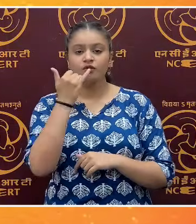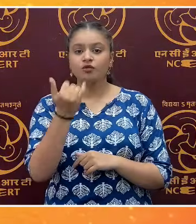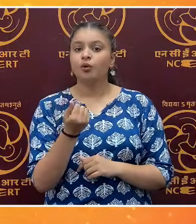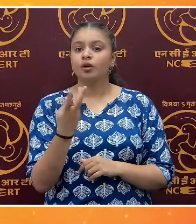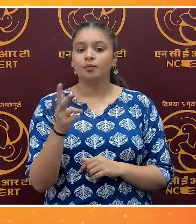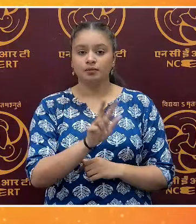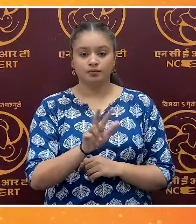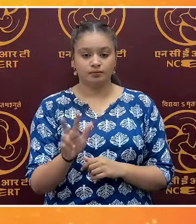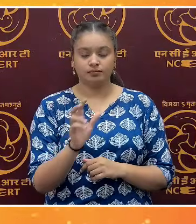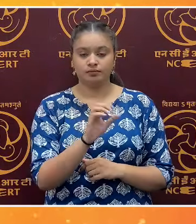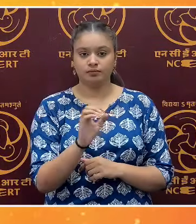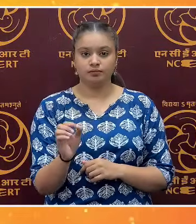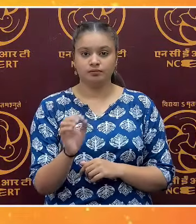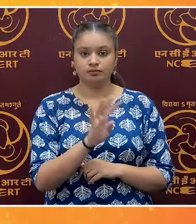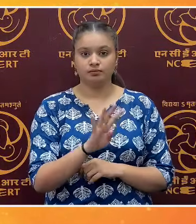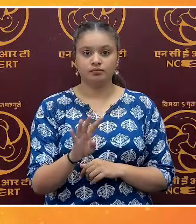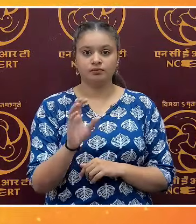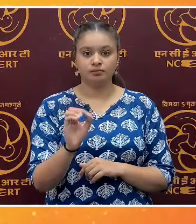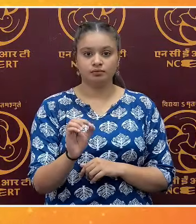is